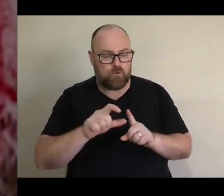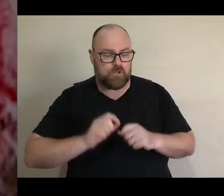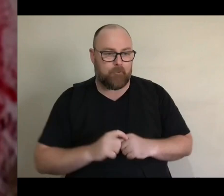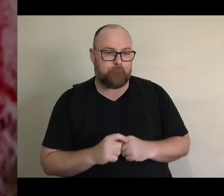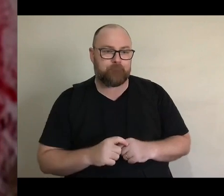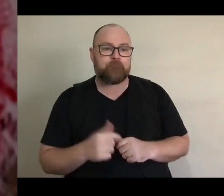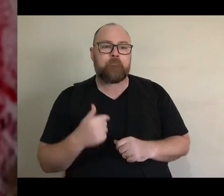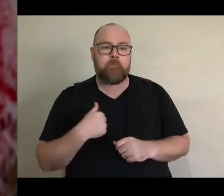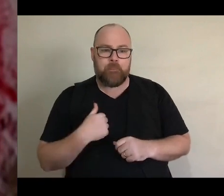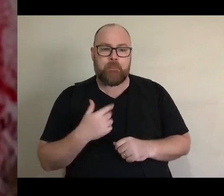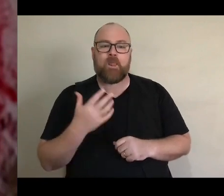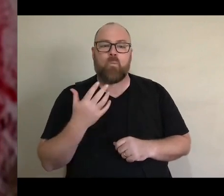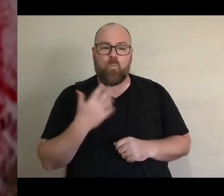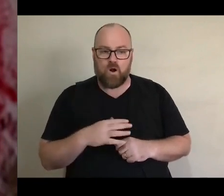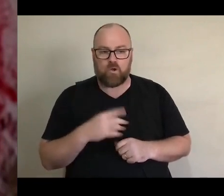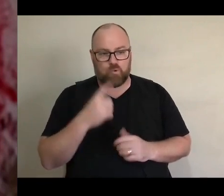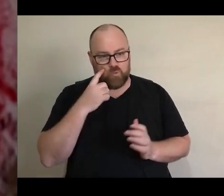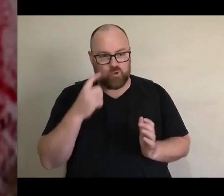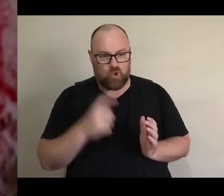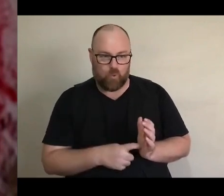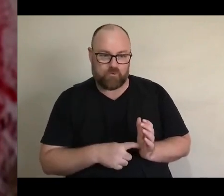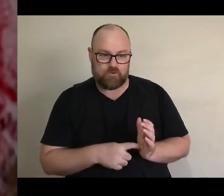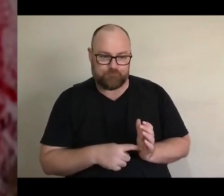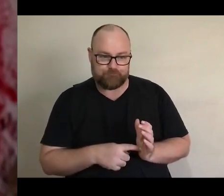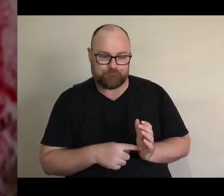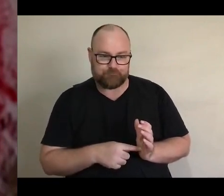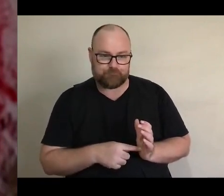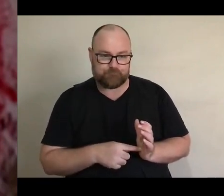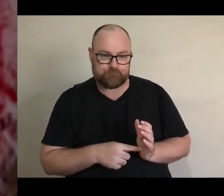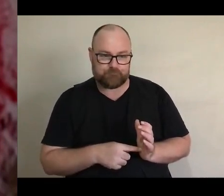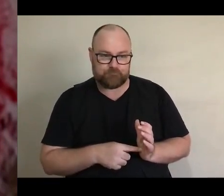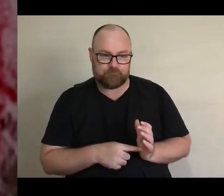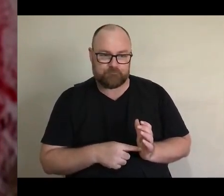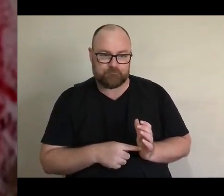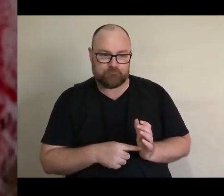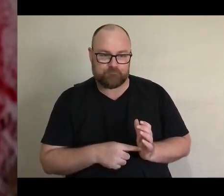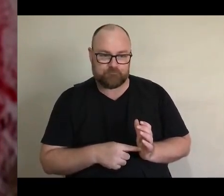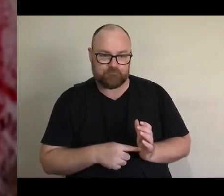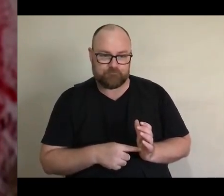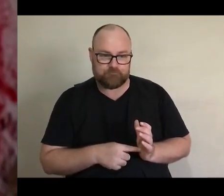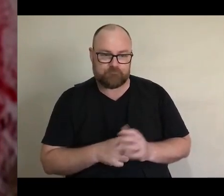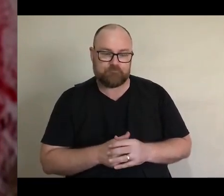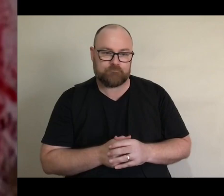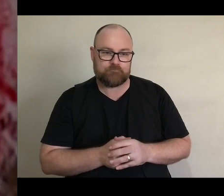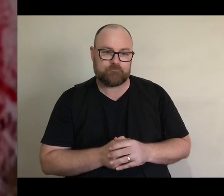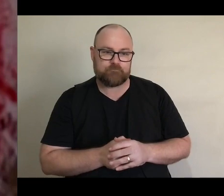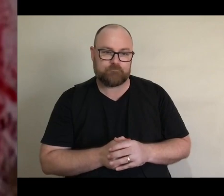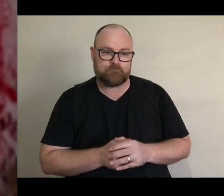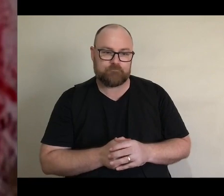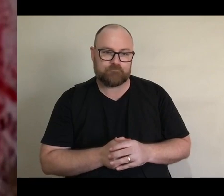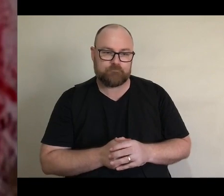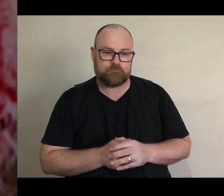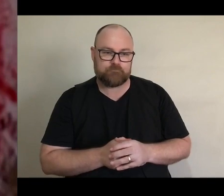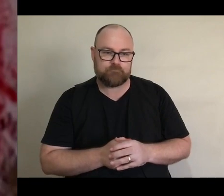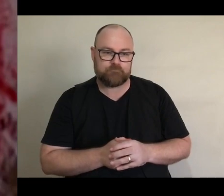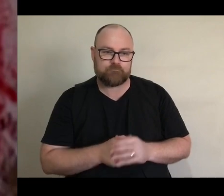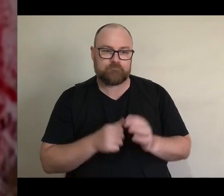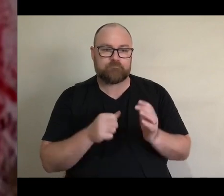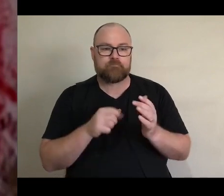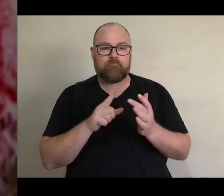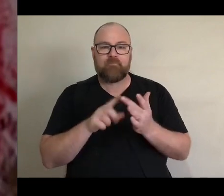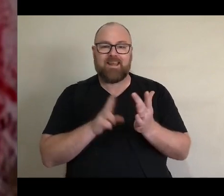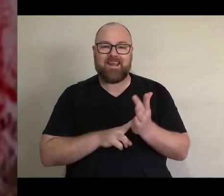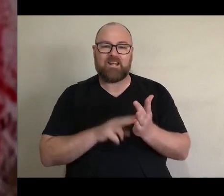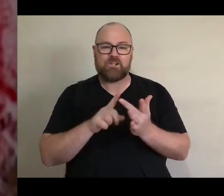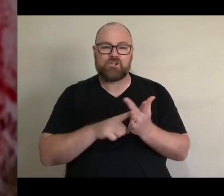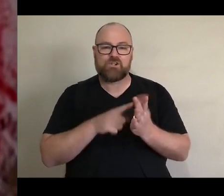Yinjamara. Auntie, could you just quickly run us through Yinjamara? Well, Yinjamara is from my dad's